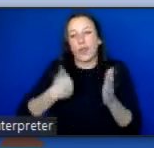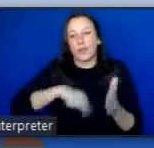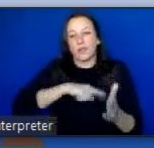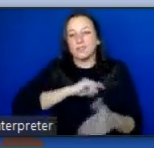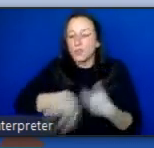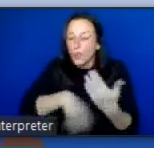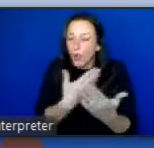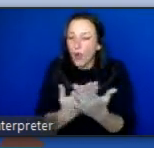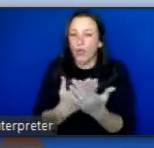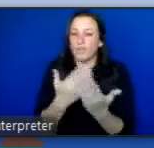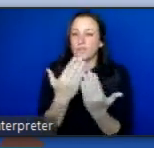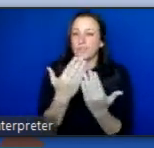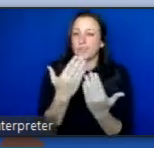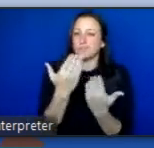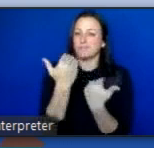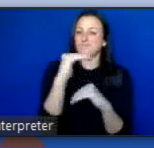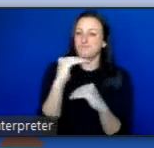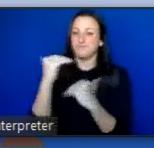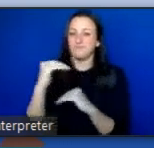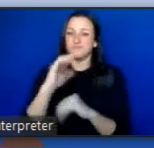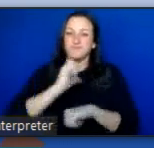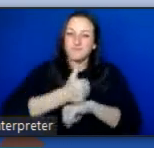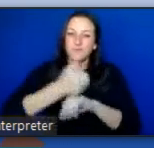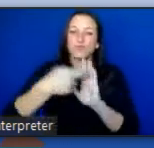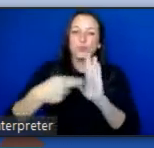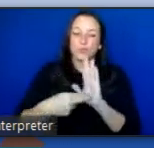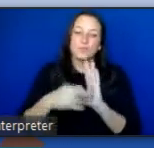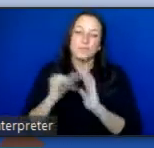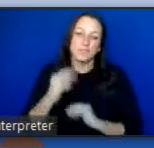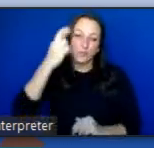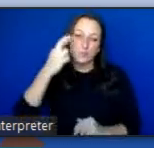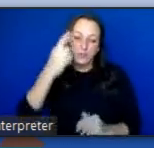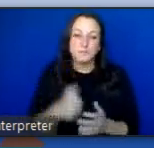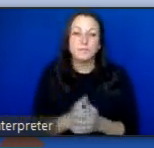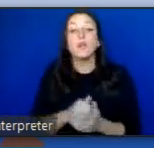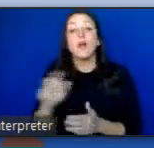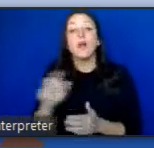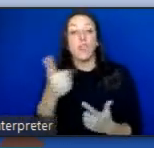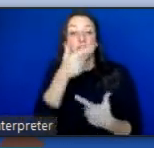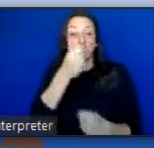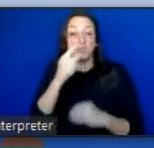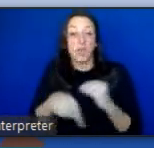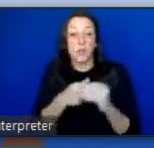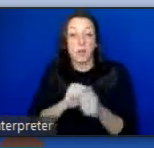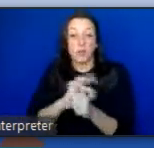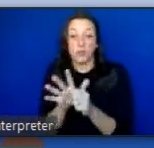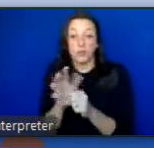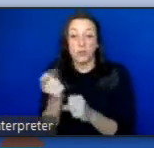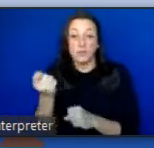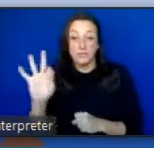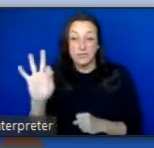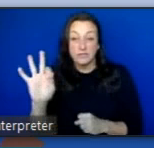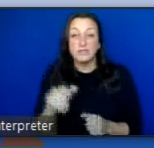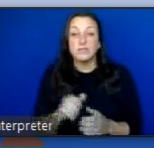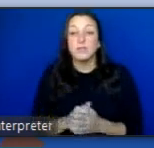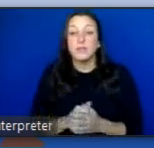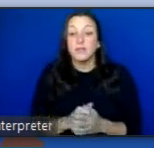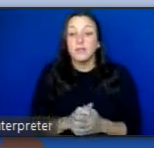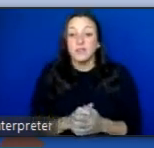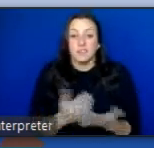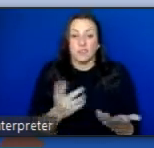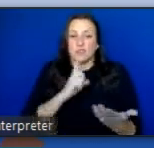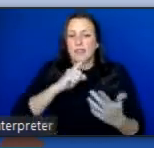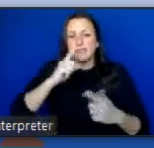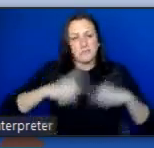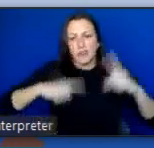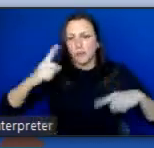restrictions that we have had to do. The other interesting thing about COVID-19 is how it's really varied in